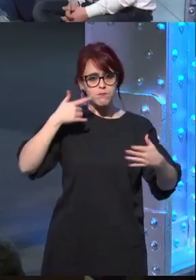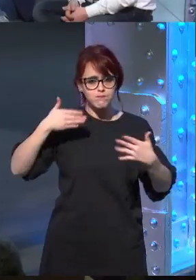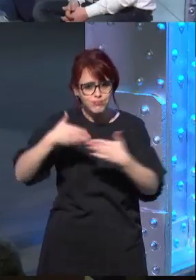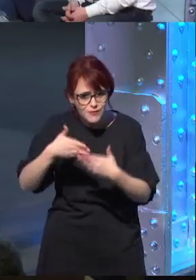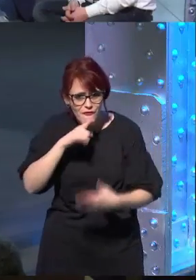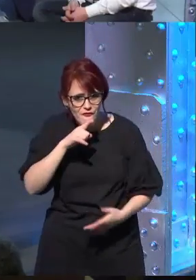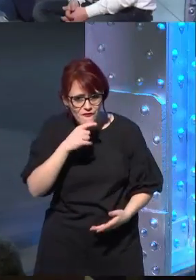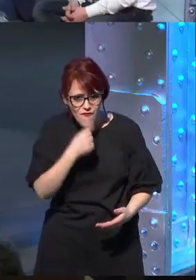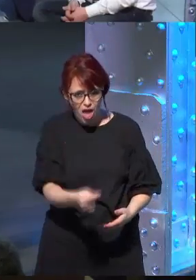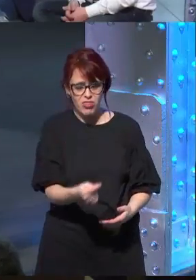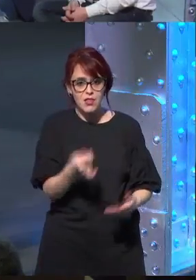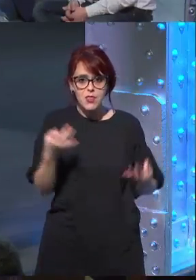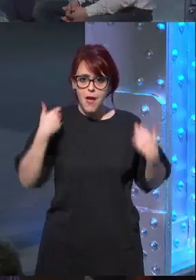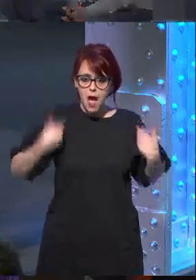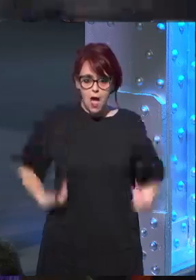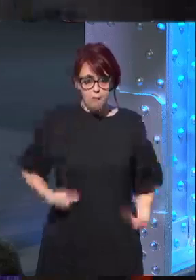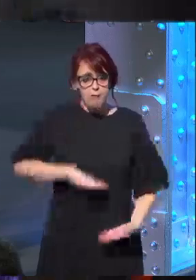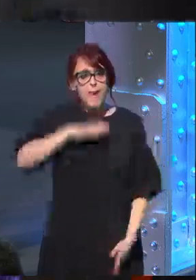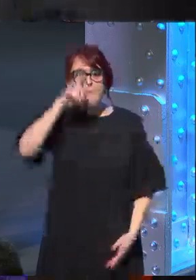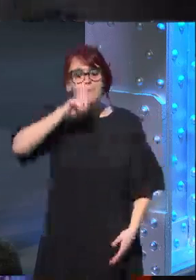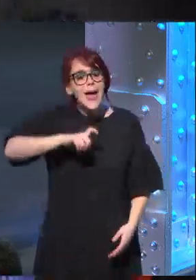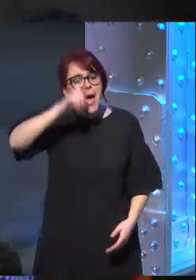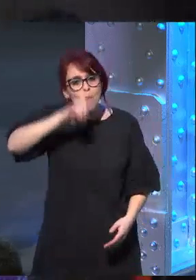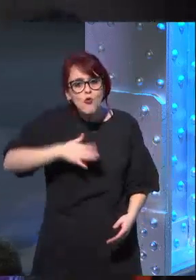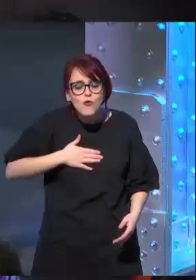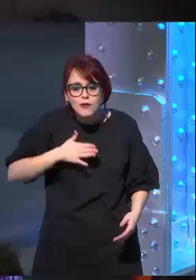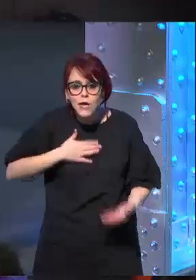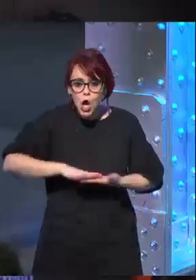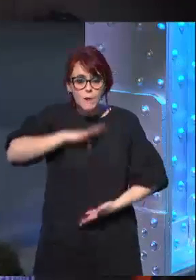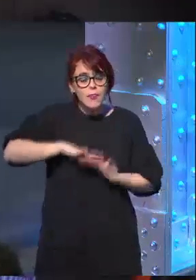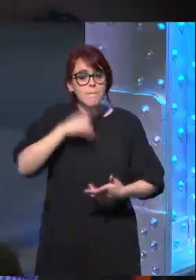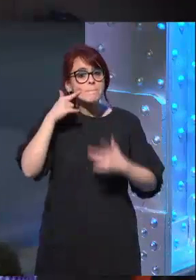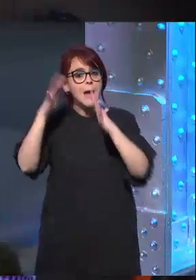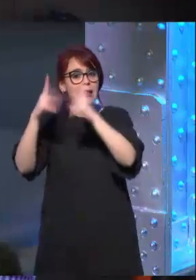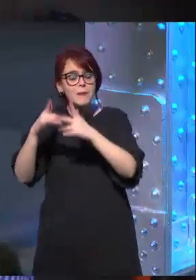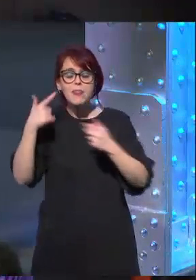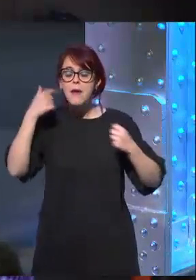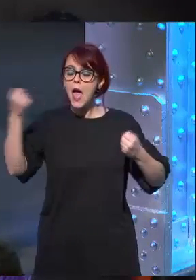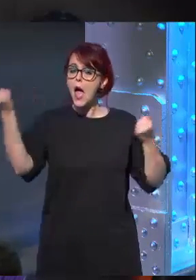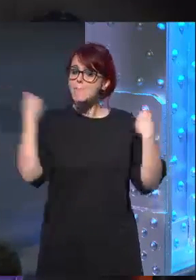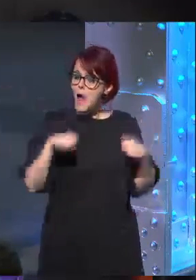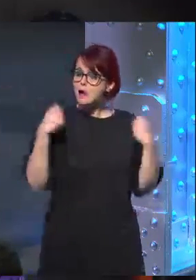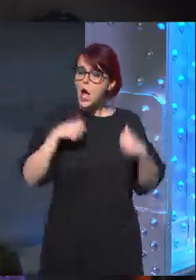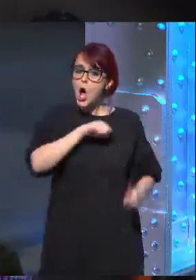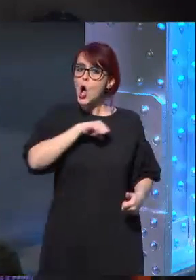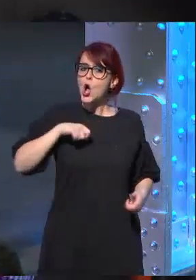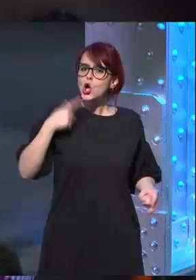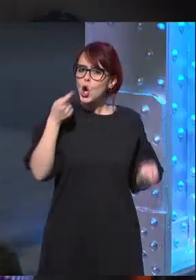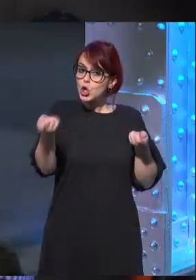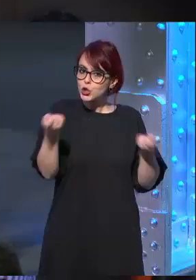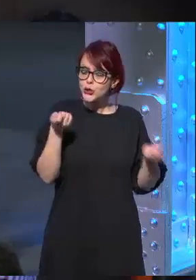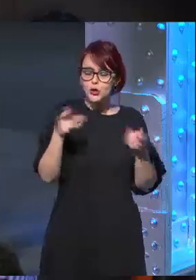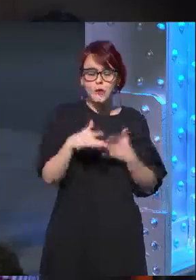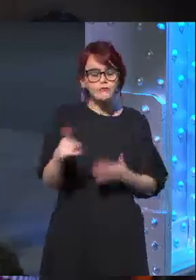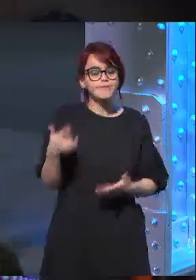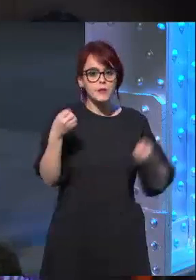place because of this need to know. And we really need to train this skill, this